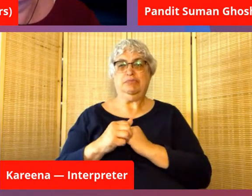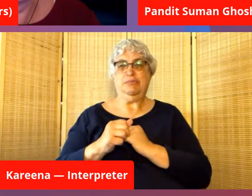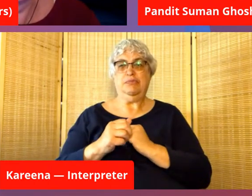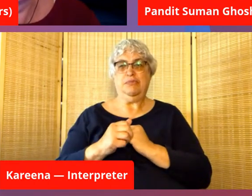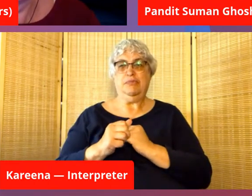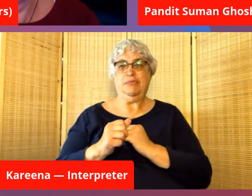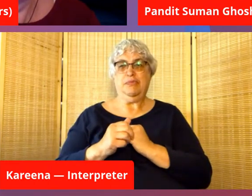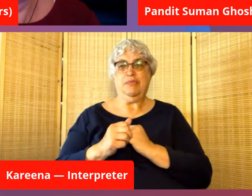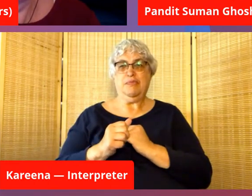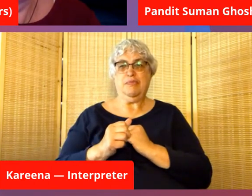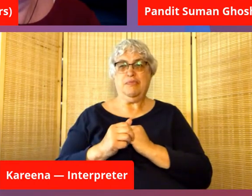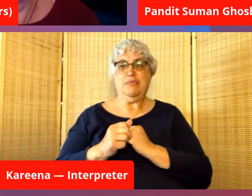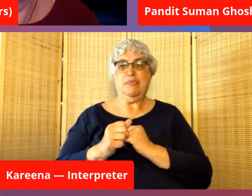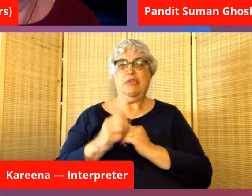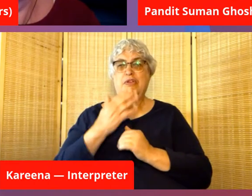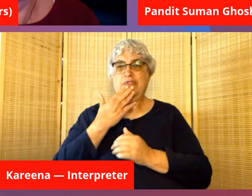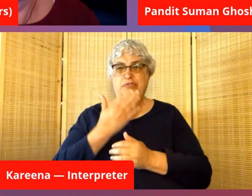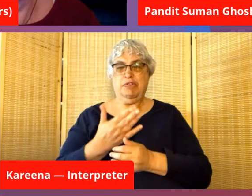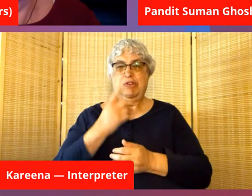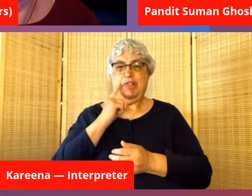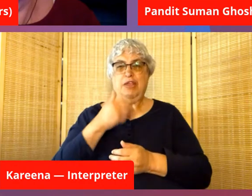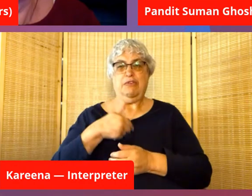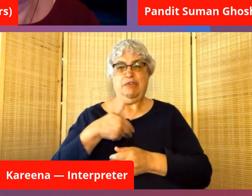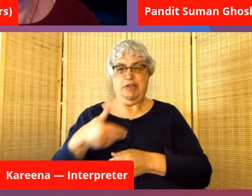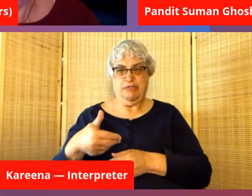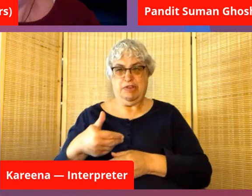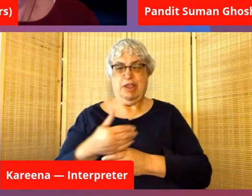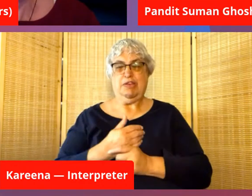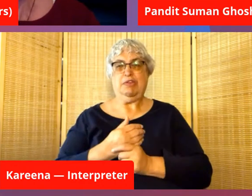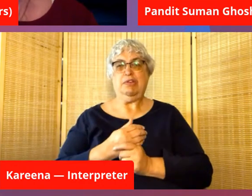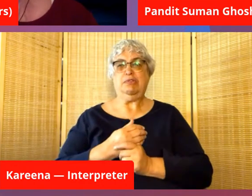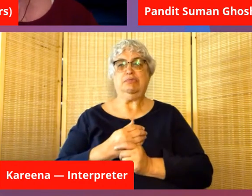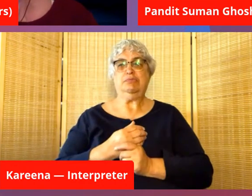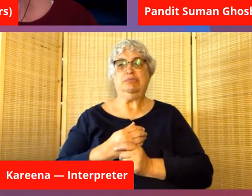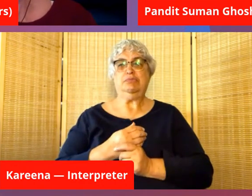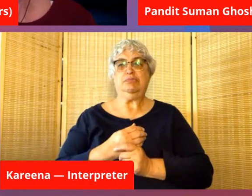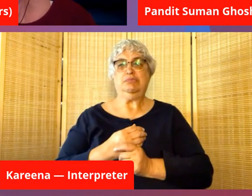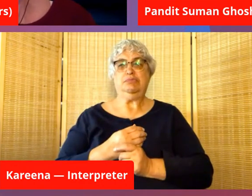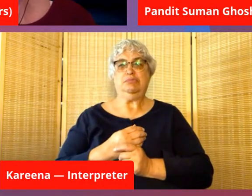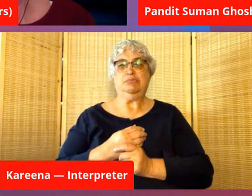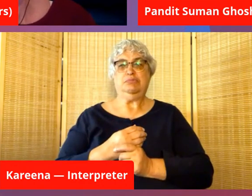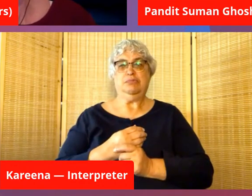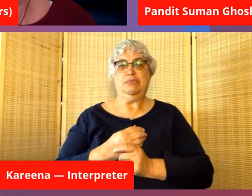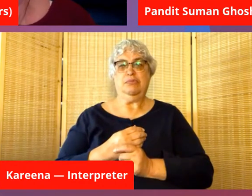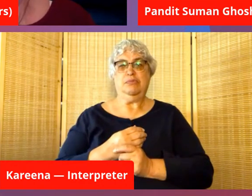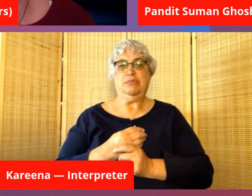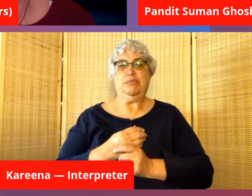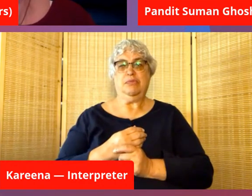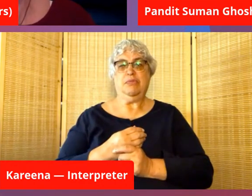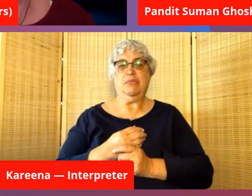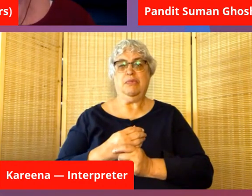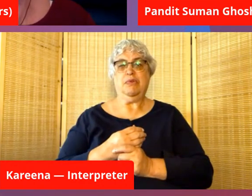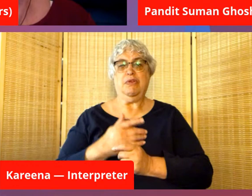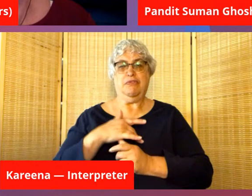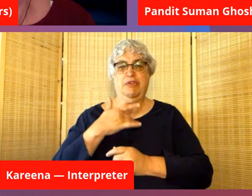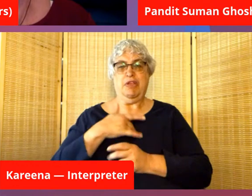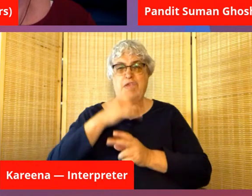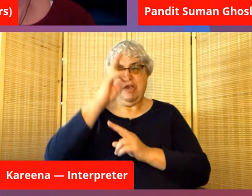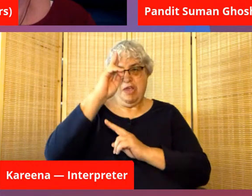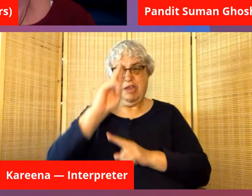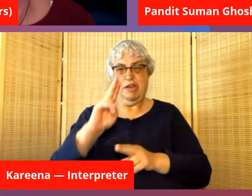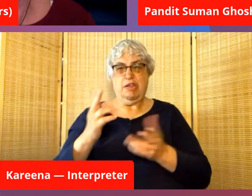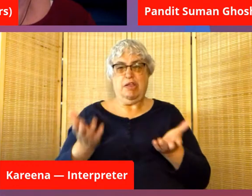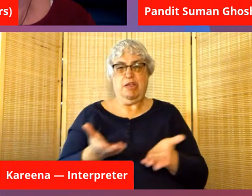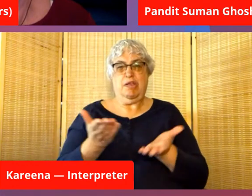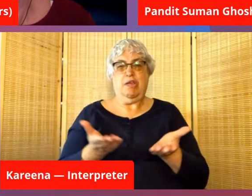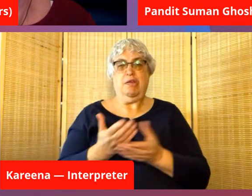Thanks. <hope so. laughs> Firstly, thanks for the kind invitation. And it's an honor to be here,